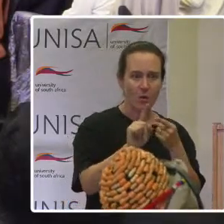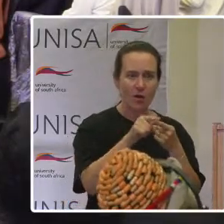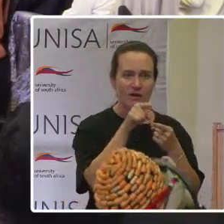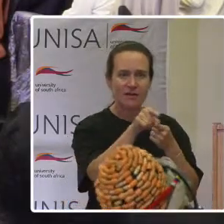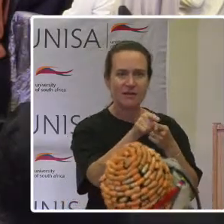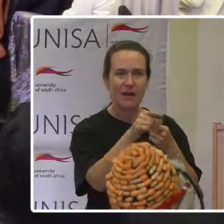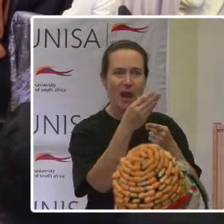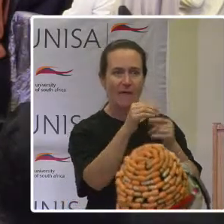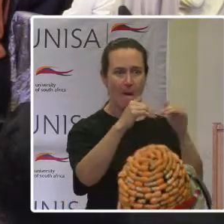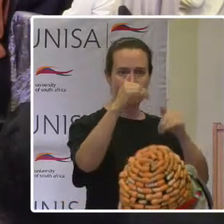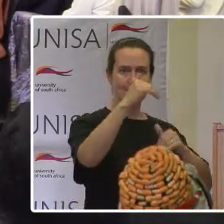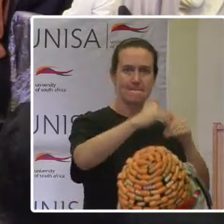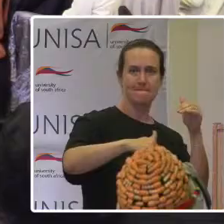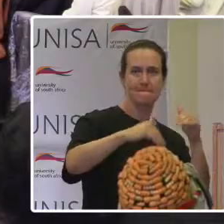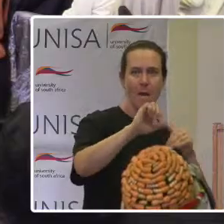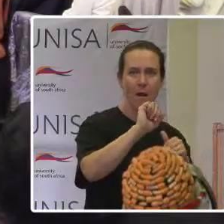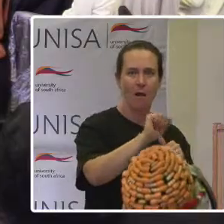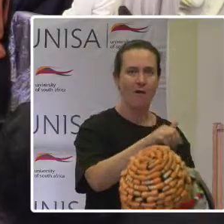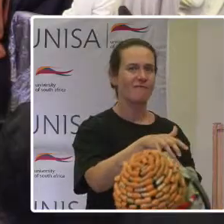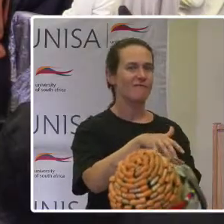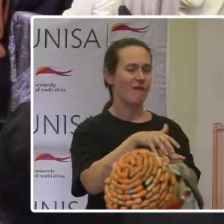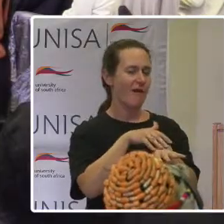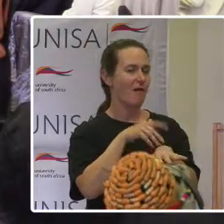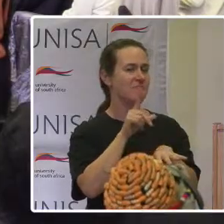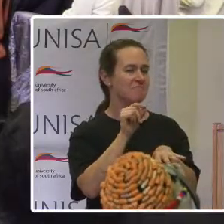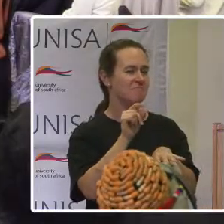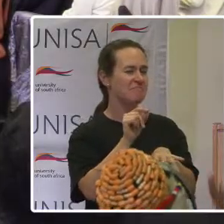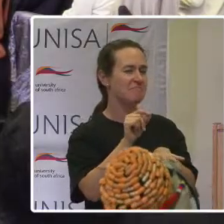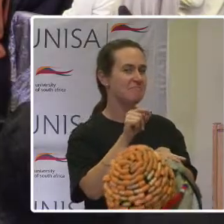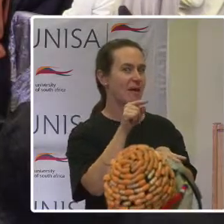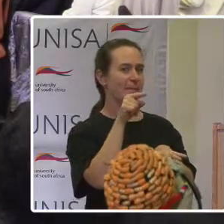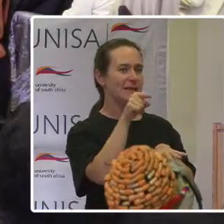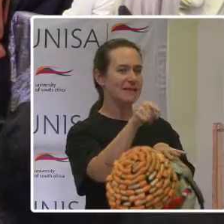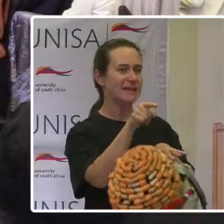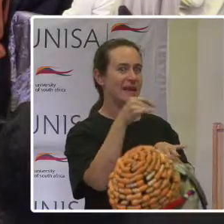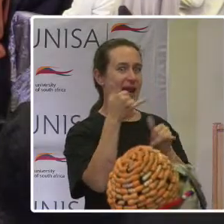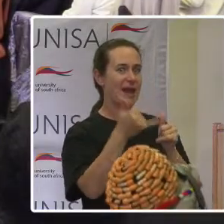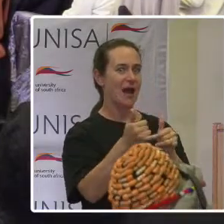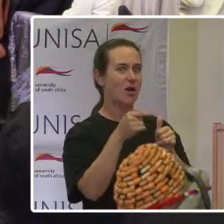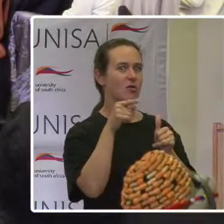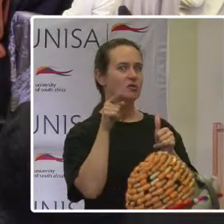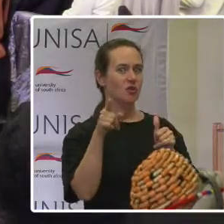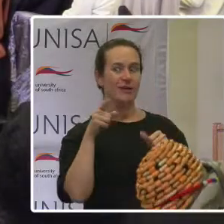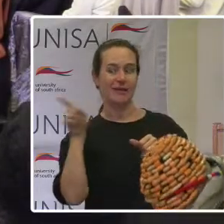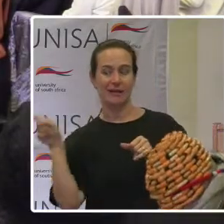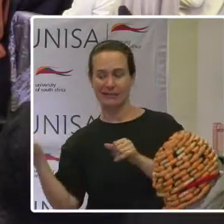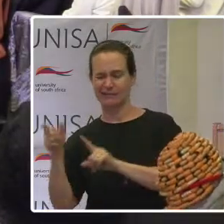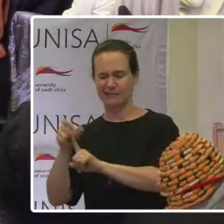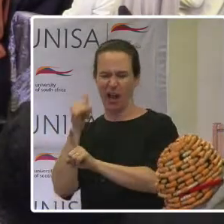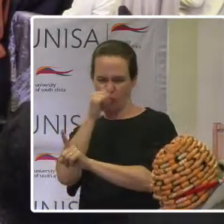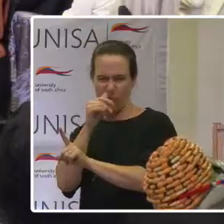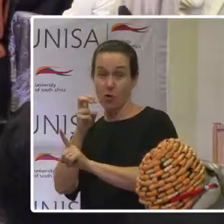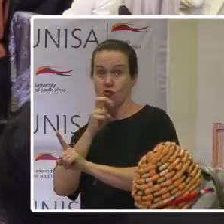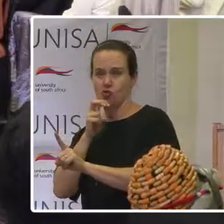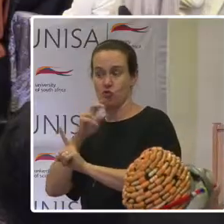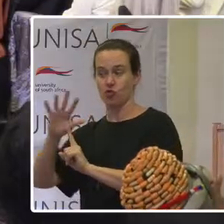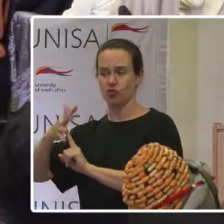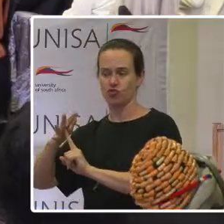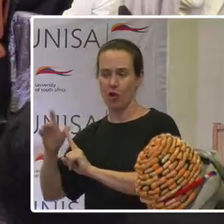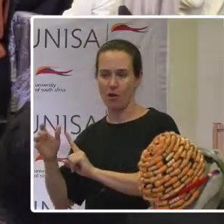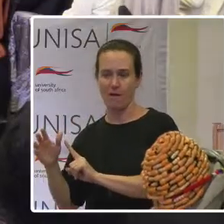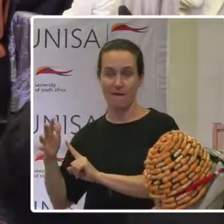a mine, and he's not from here. He's going to use that drone to fly over Prof's